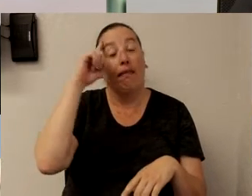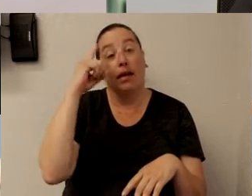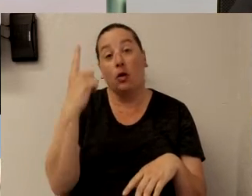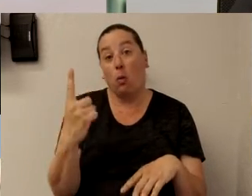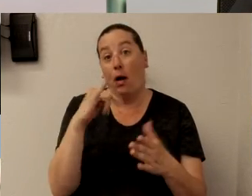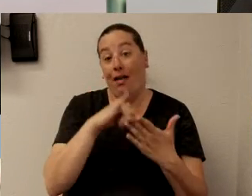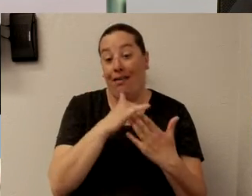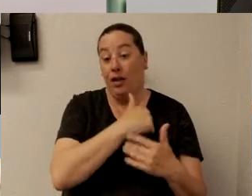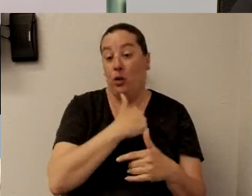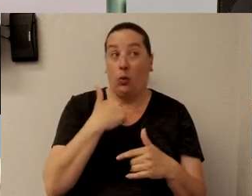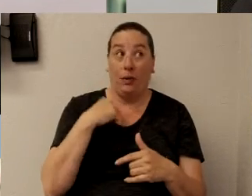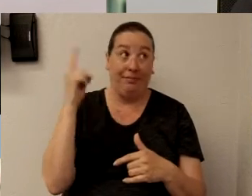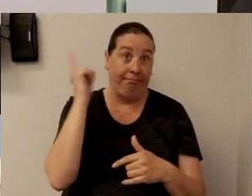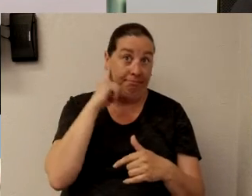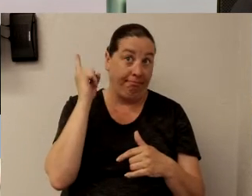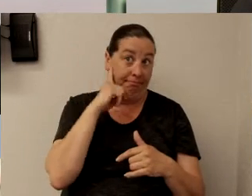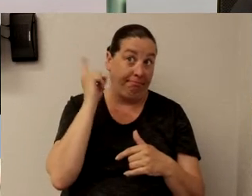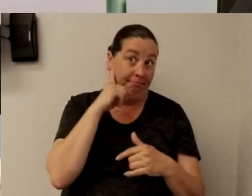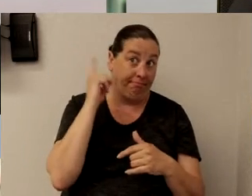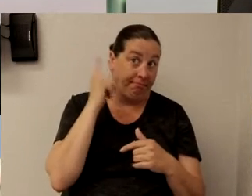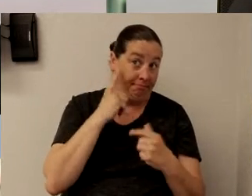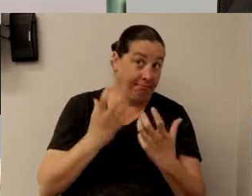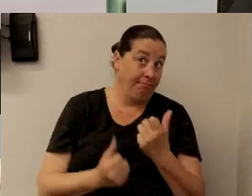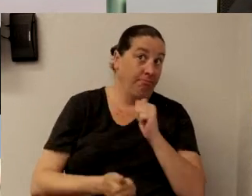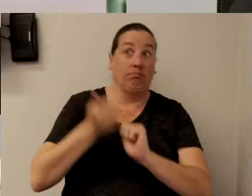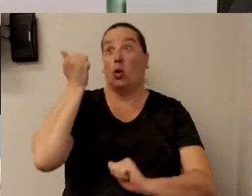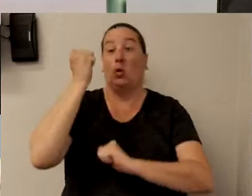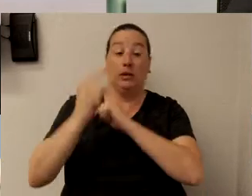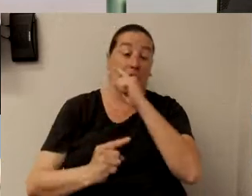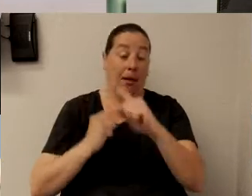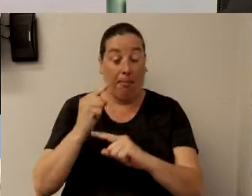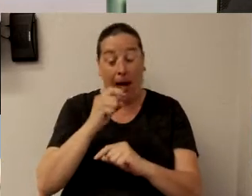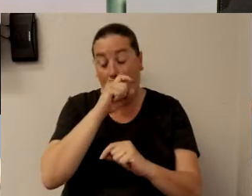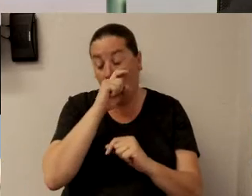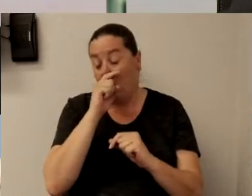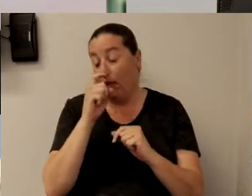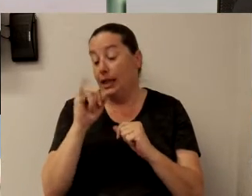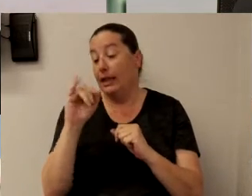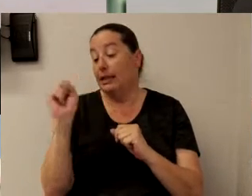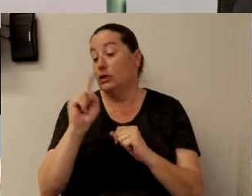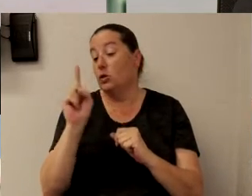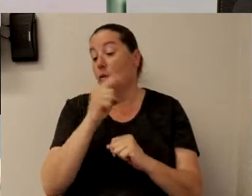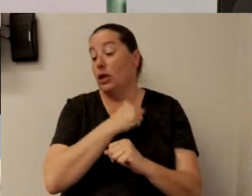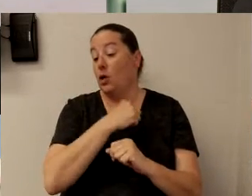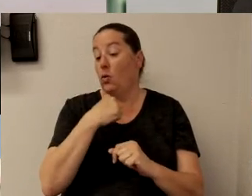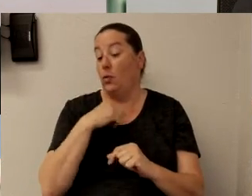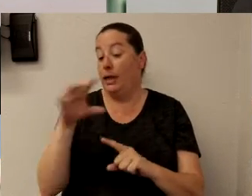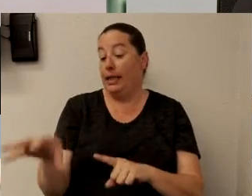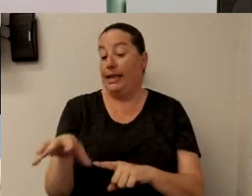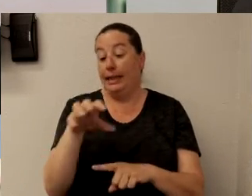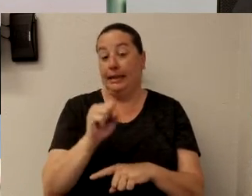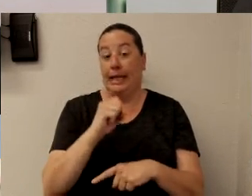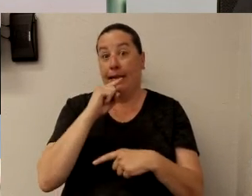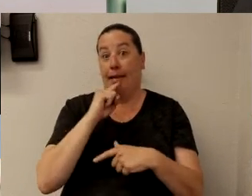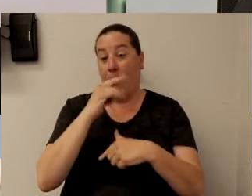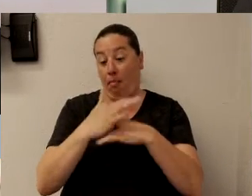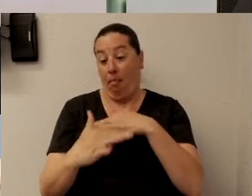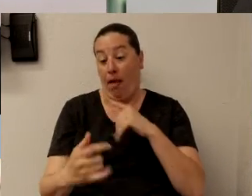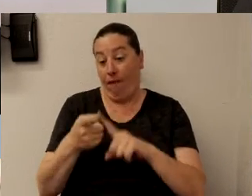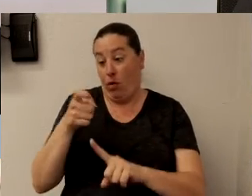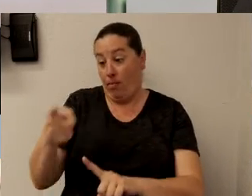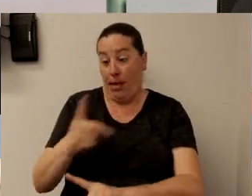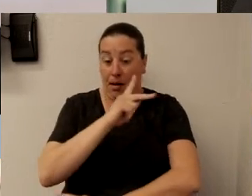that we're hearing the greatest amount about is where we take the blood from a